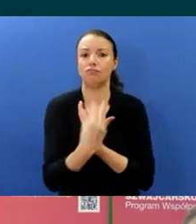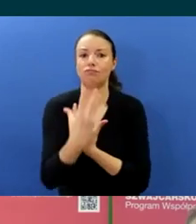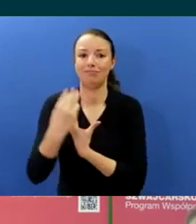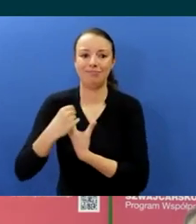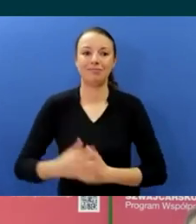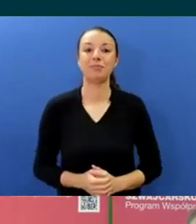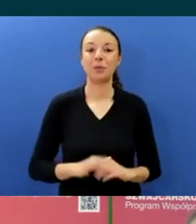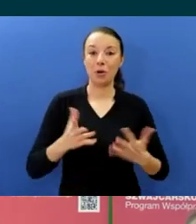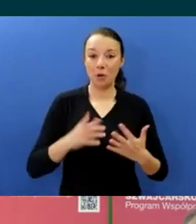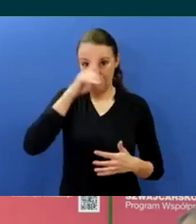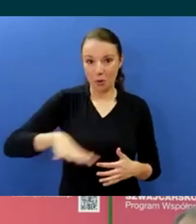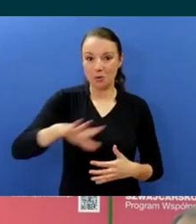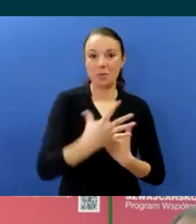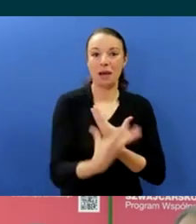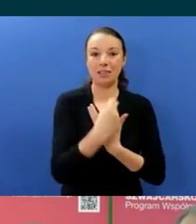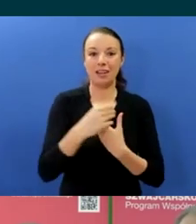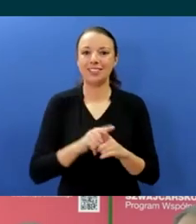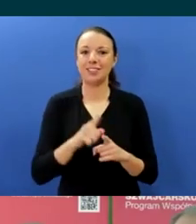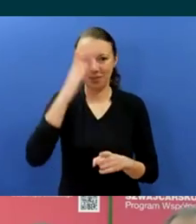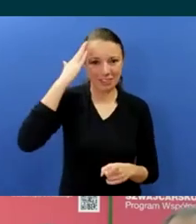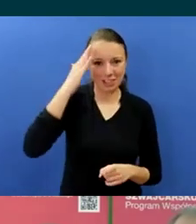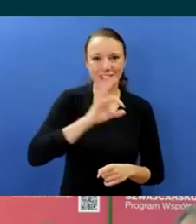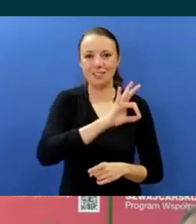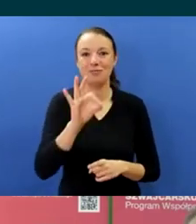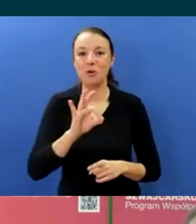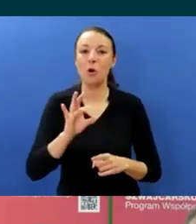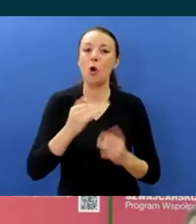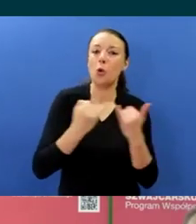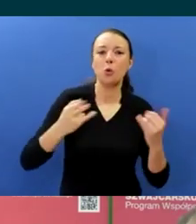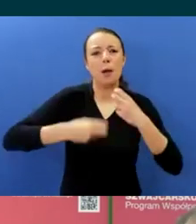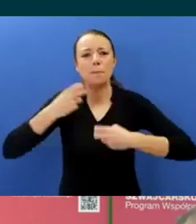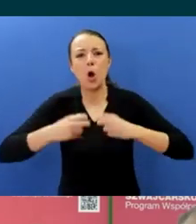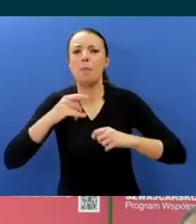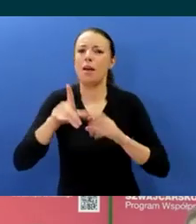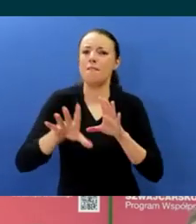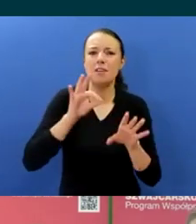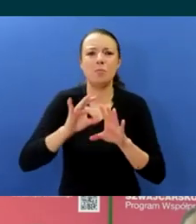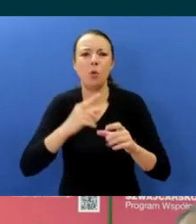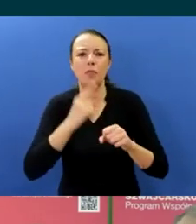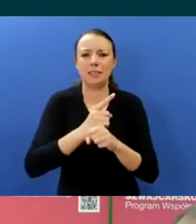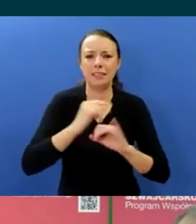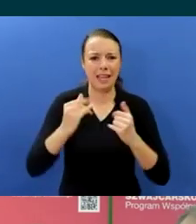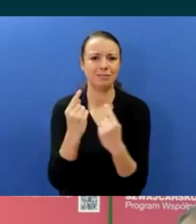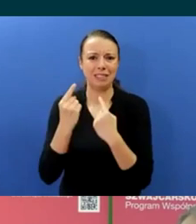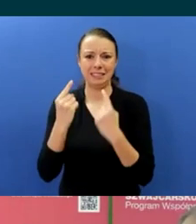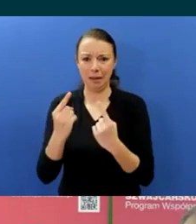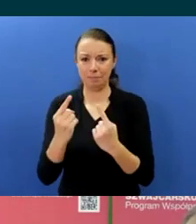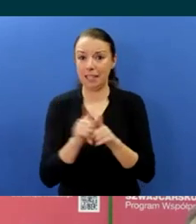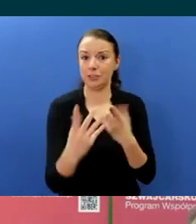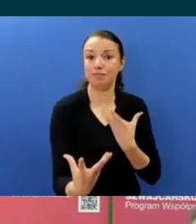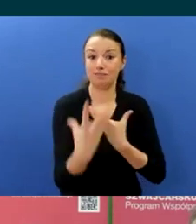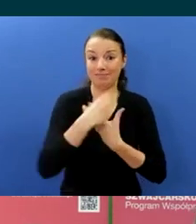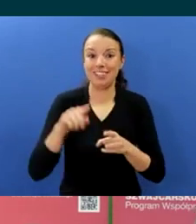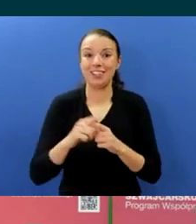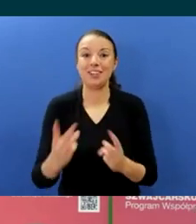residents, not to praise them. So they were going to speak about enhancing the participation of the citizens in the decision